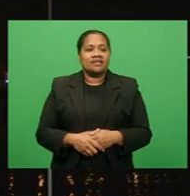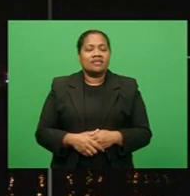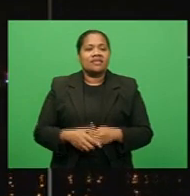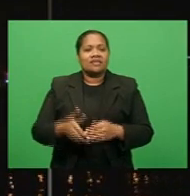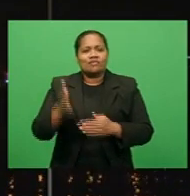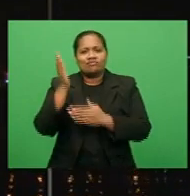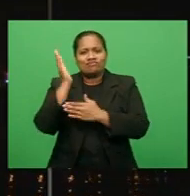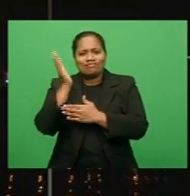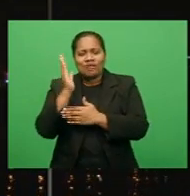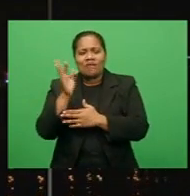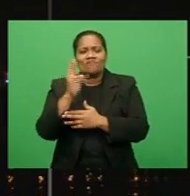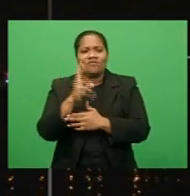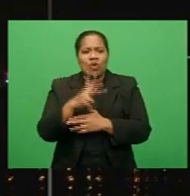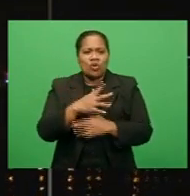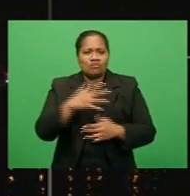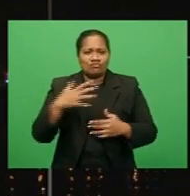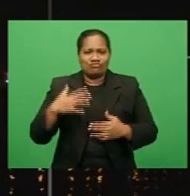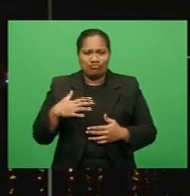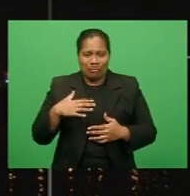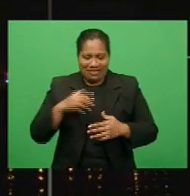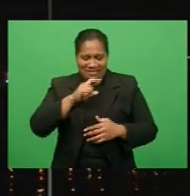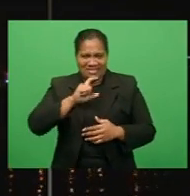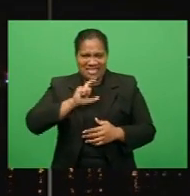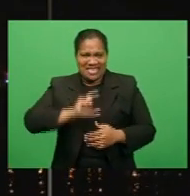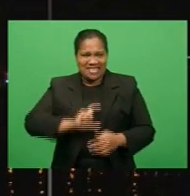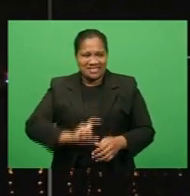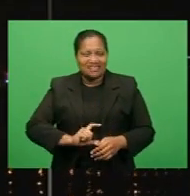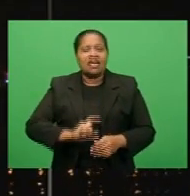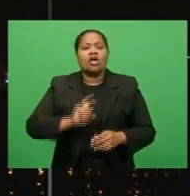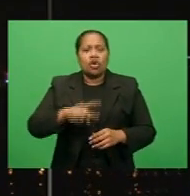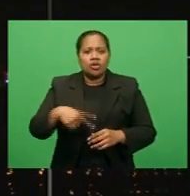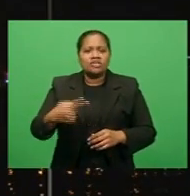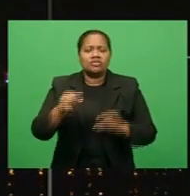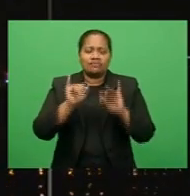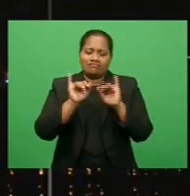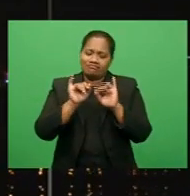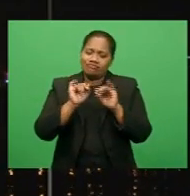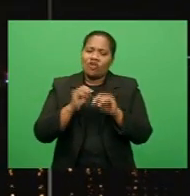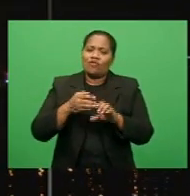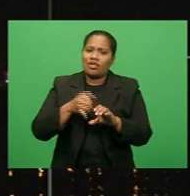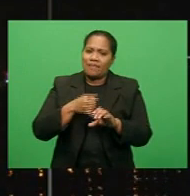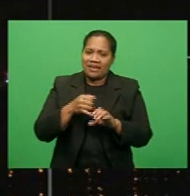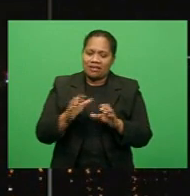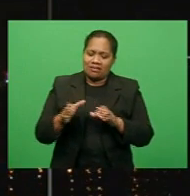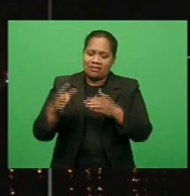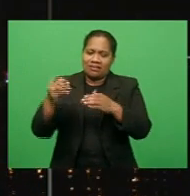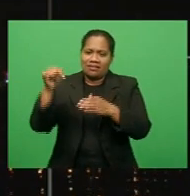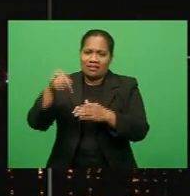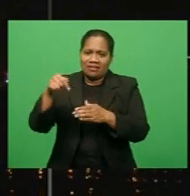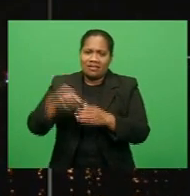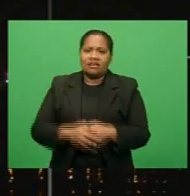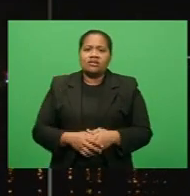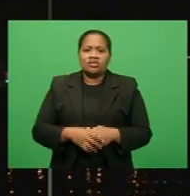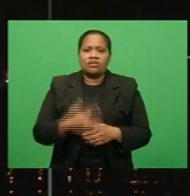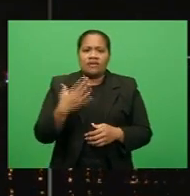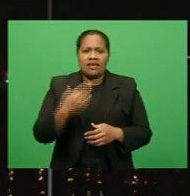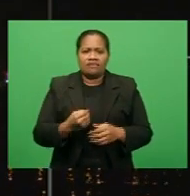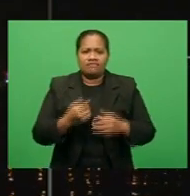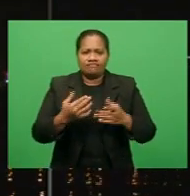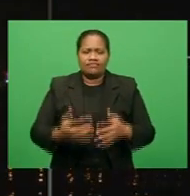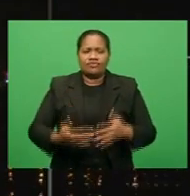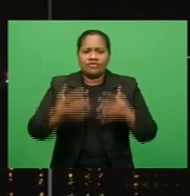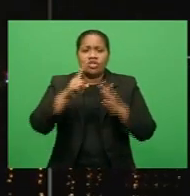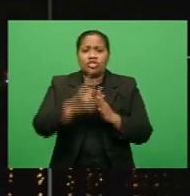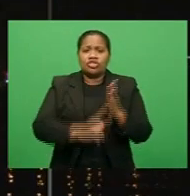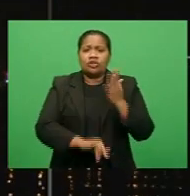cancer continues to be an issue for medical professionals. Fiji recorded more than 150 breast cancer cases from